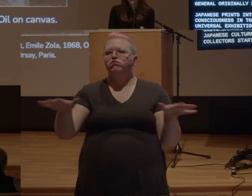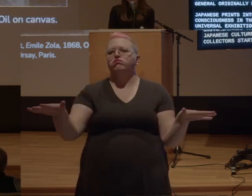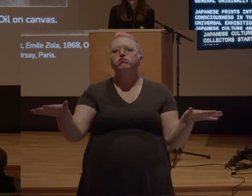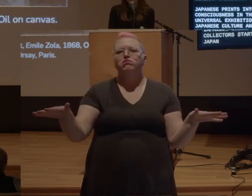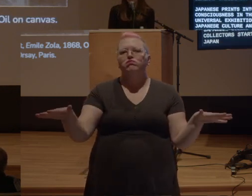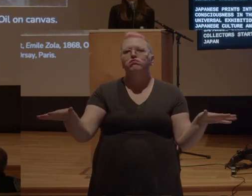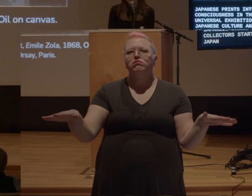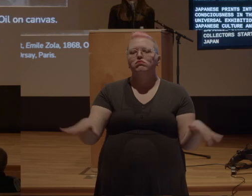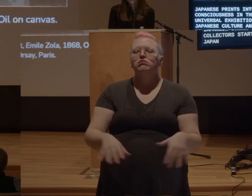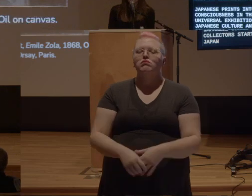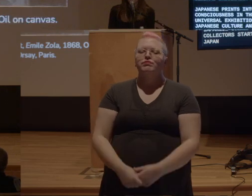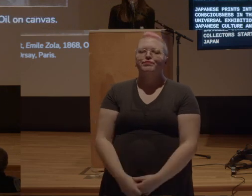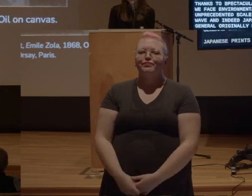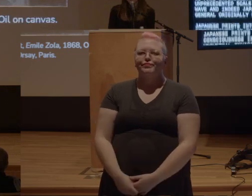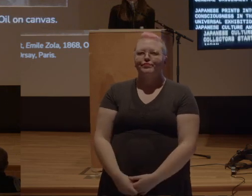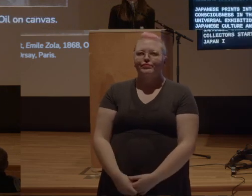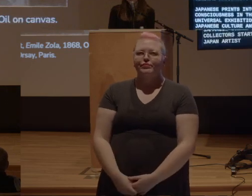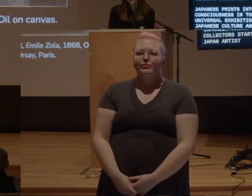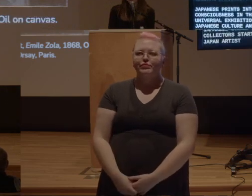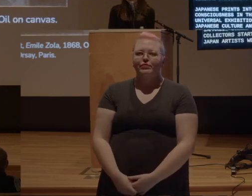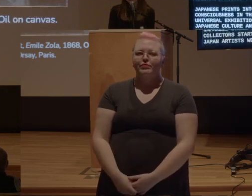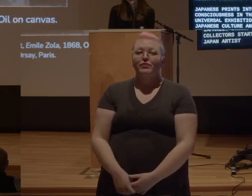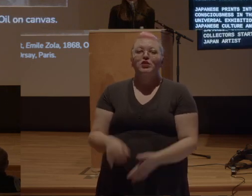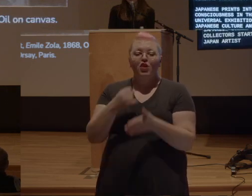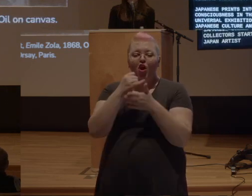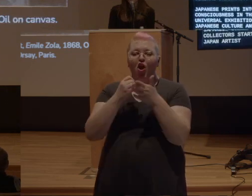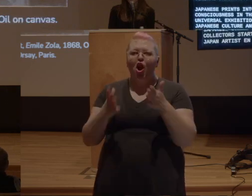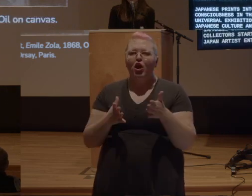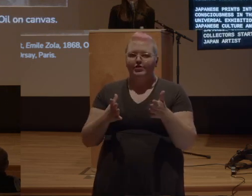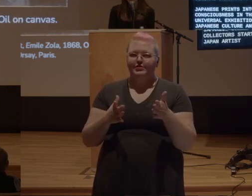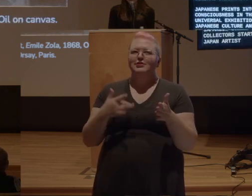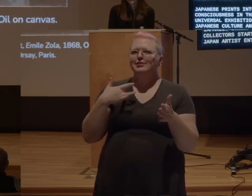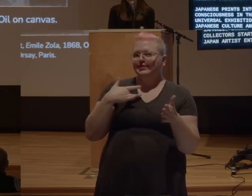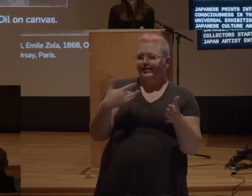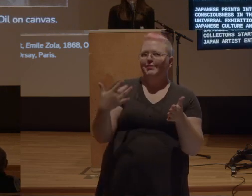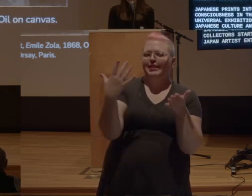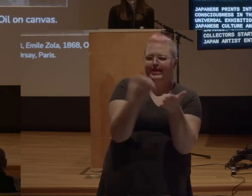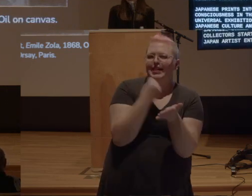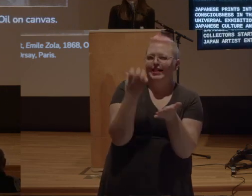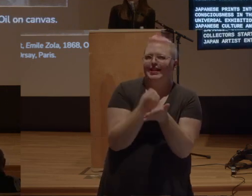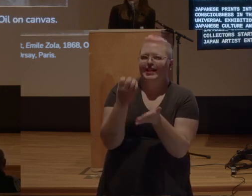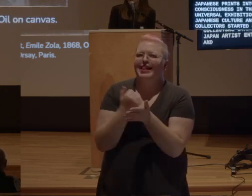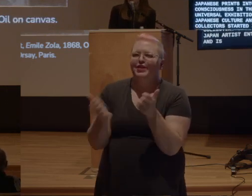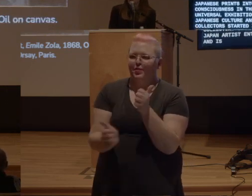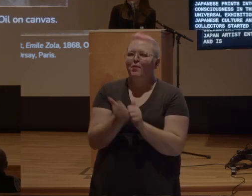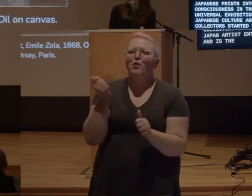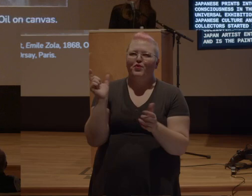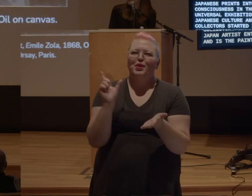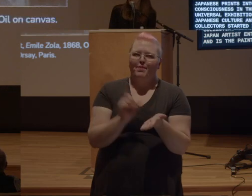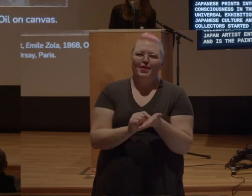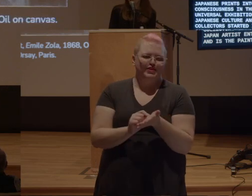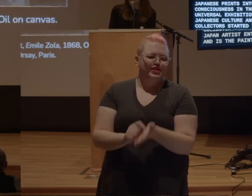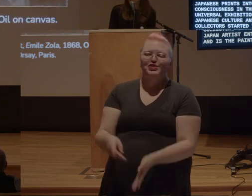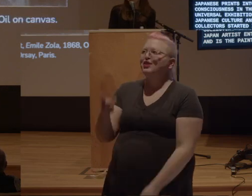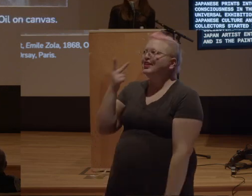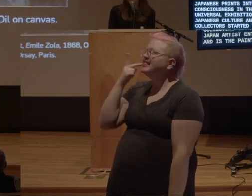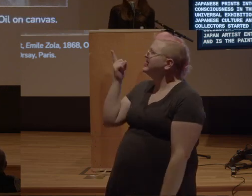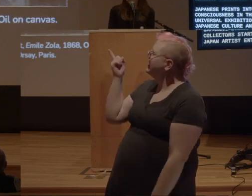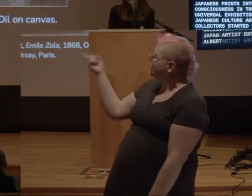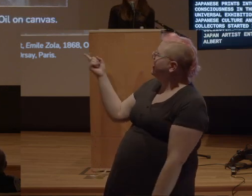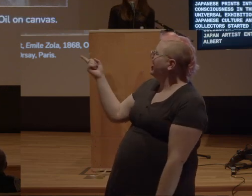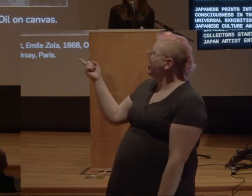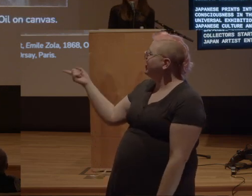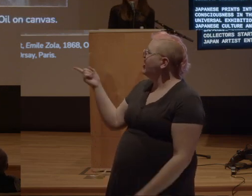Japan. Artists were among the most enthusiastic collectors of prints, and as the painting on the left by James Abbott